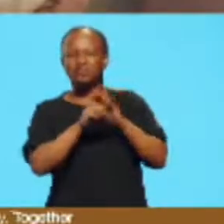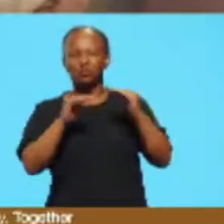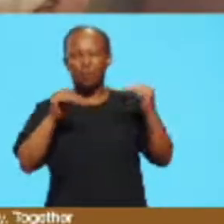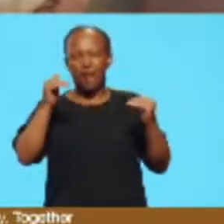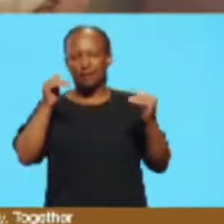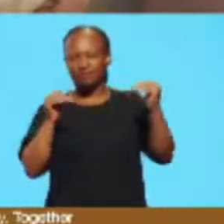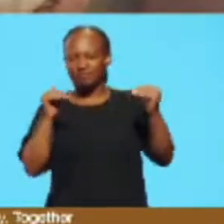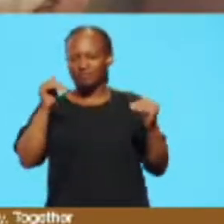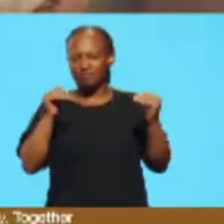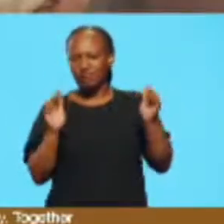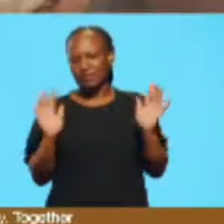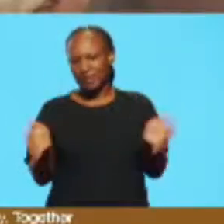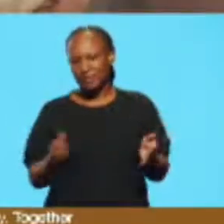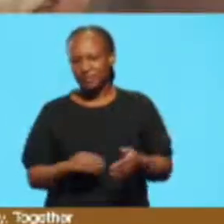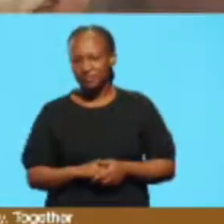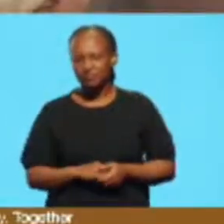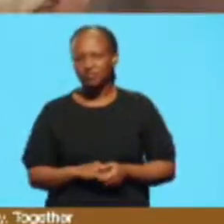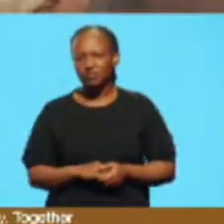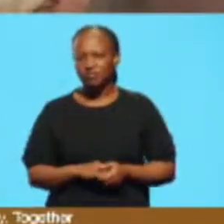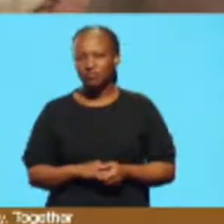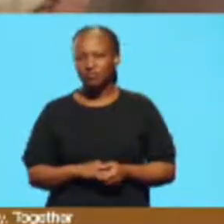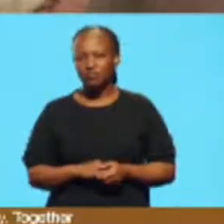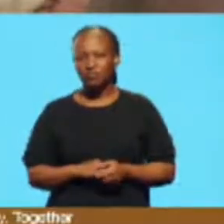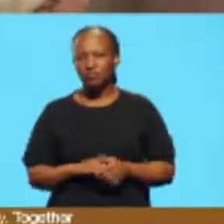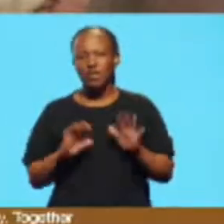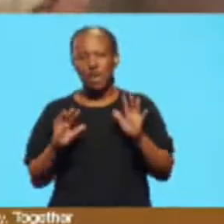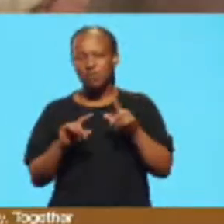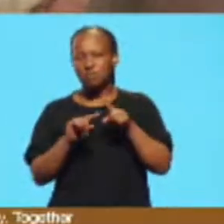the scales. So let me pause there.